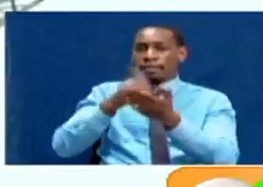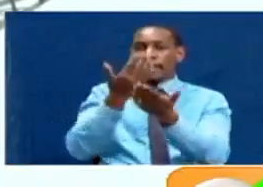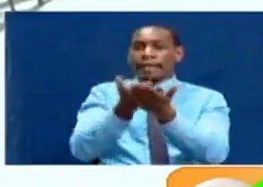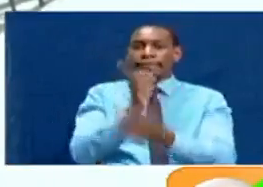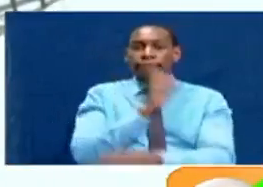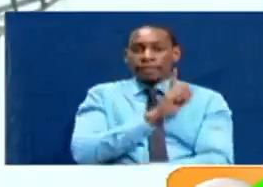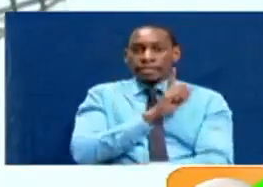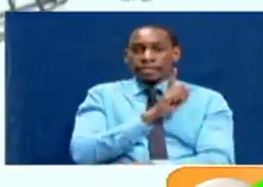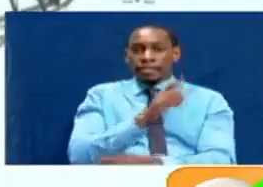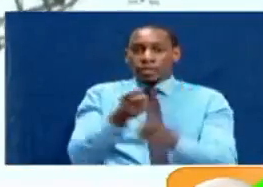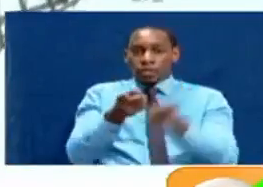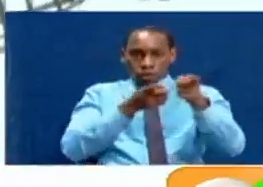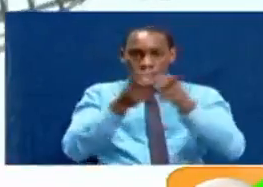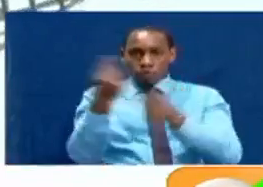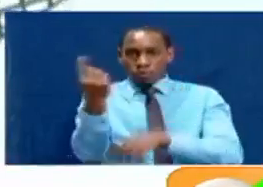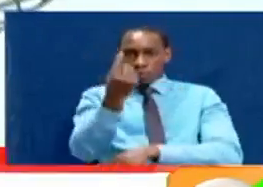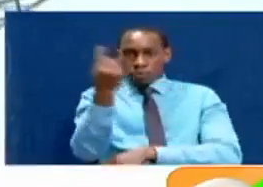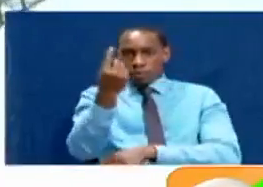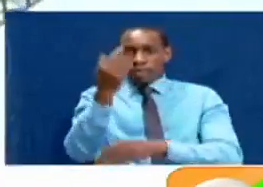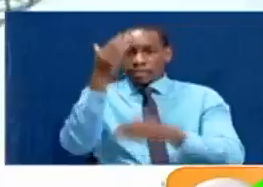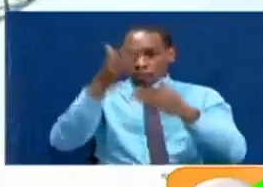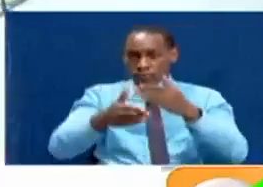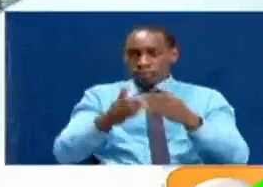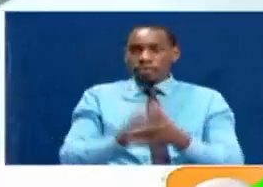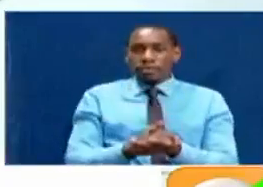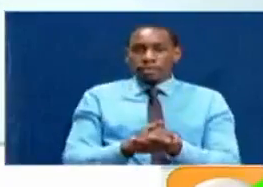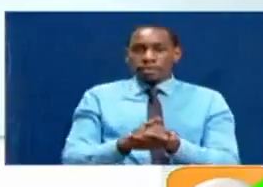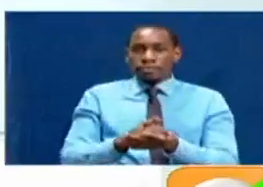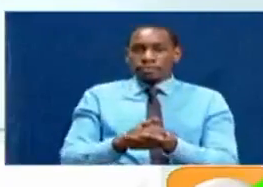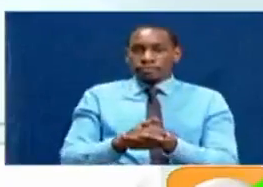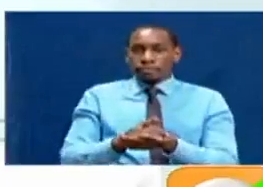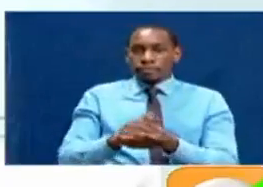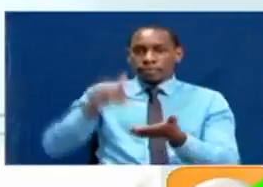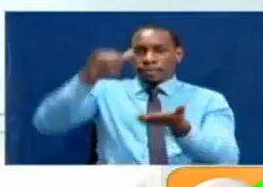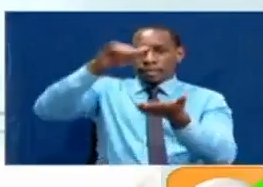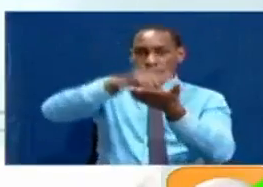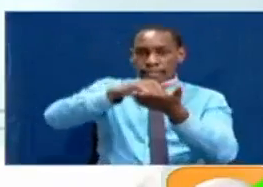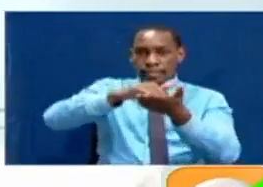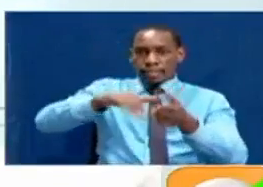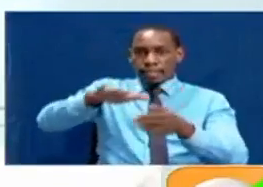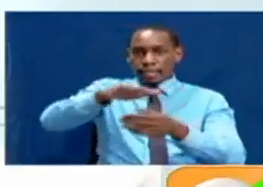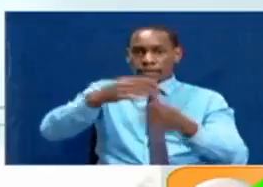reached. So I stabilize the aircraft and I stop there. He lands on the tower,